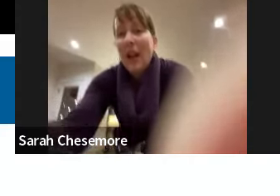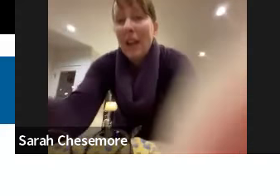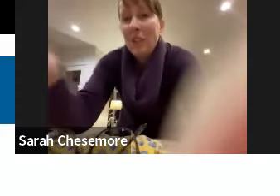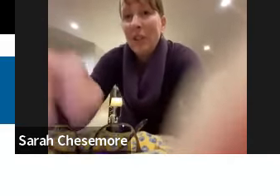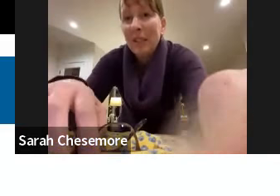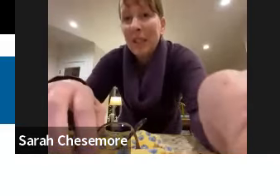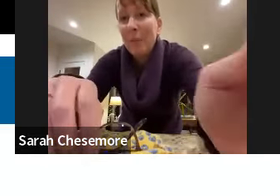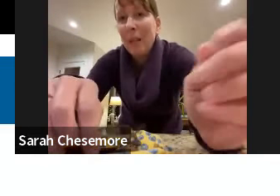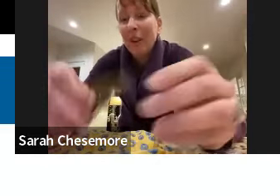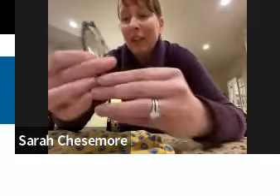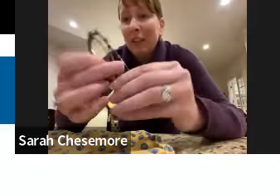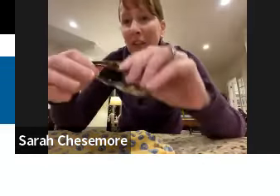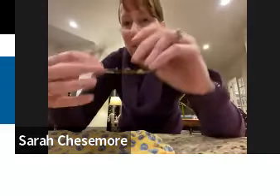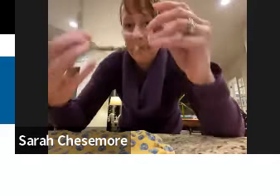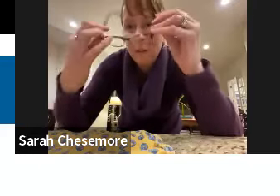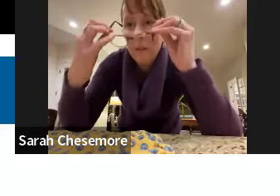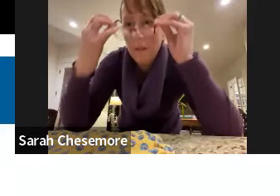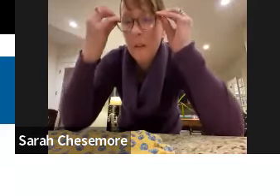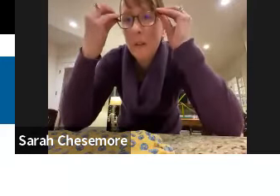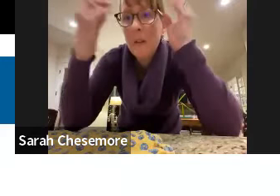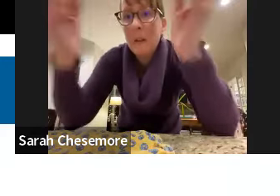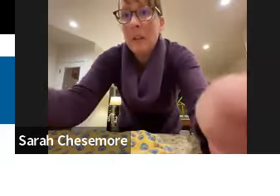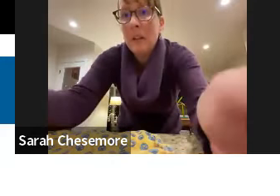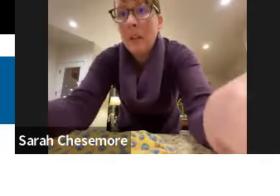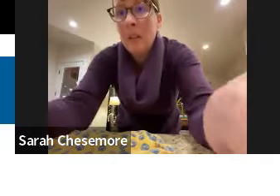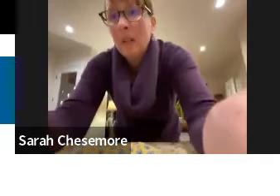Oh, hi, did you ask about me?